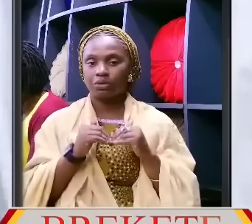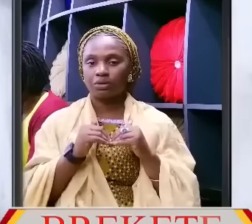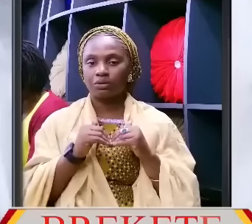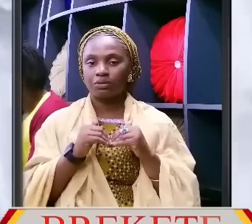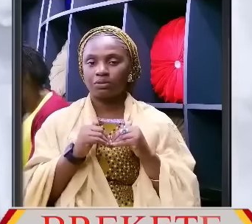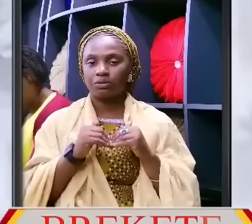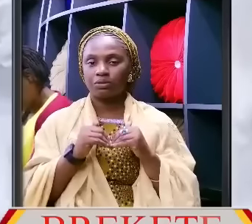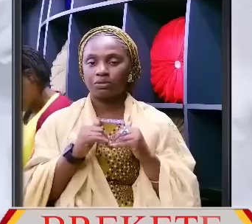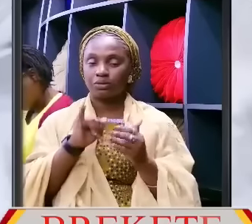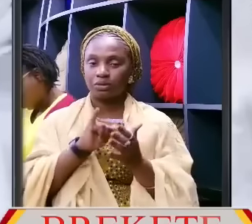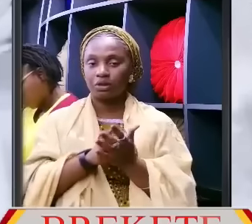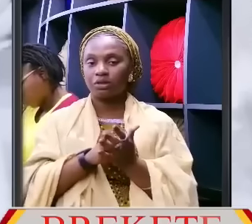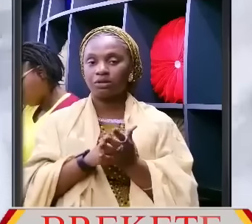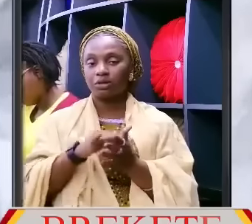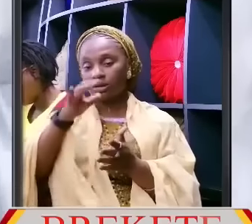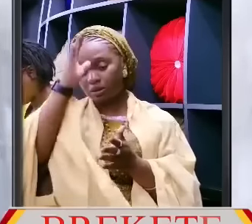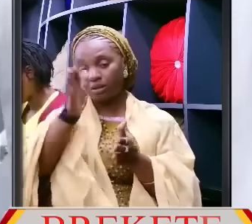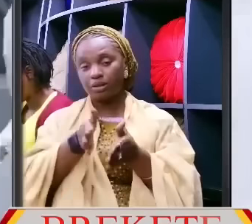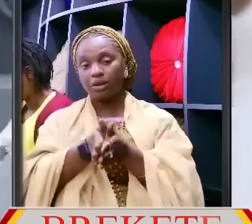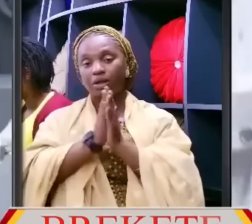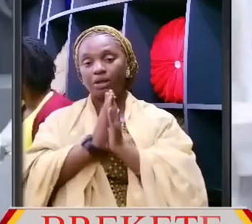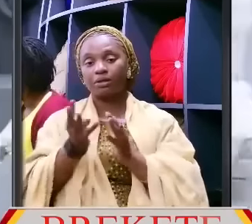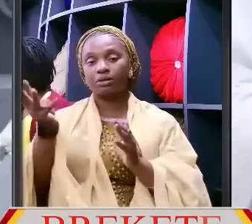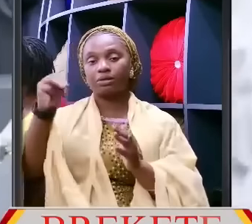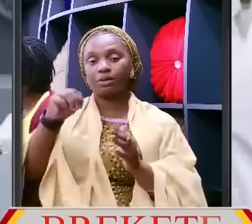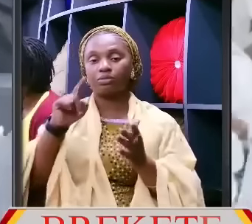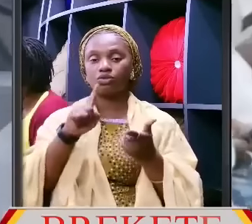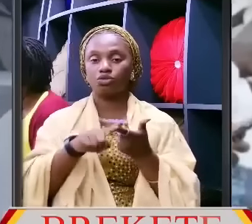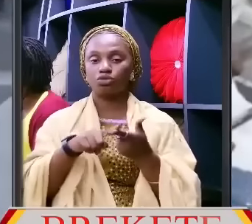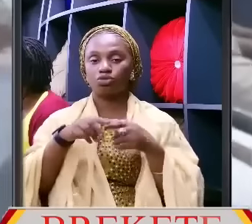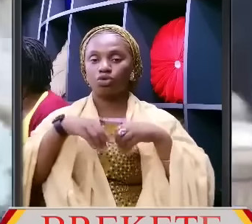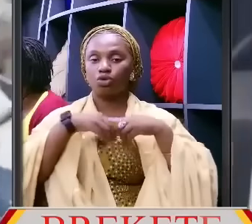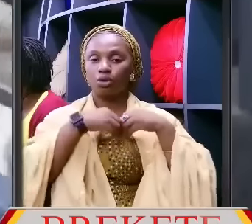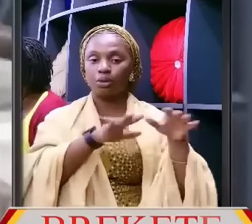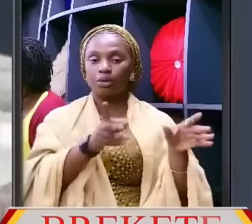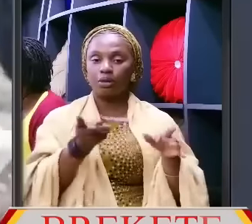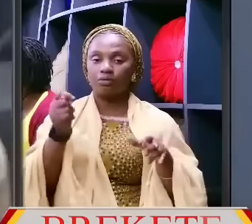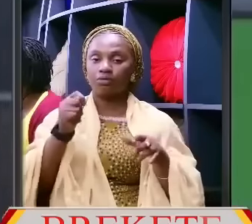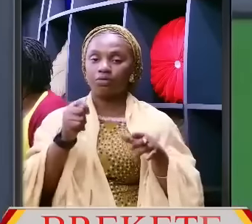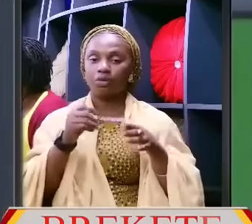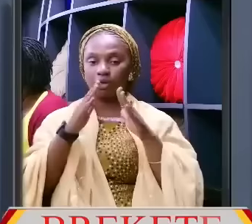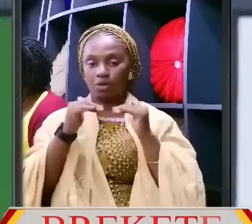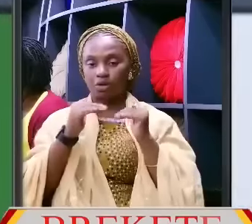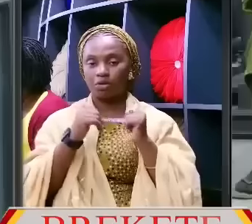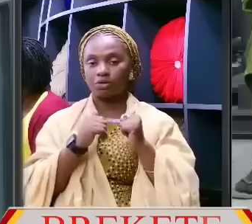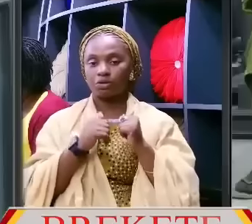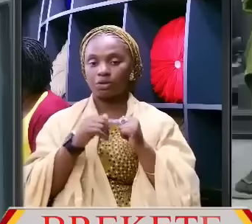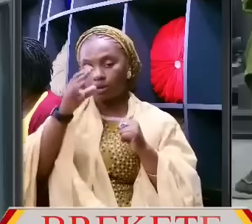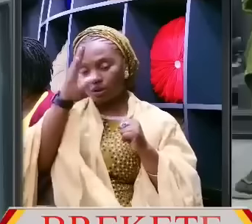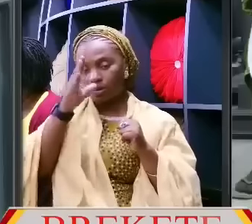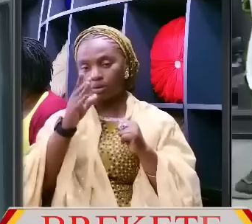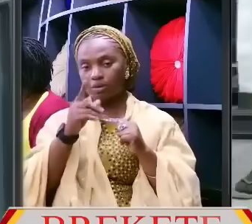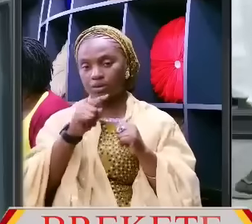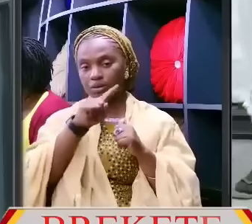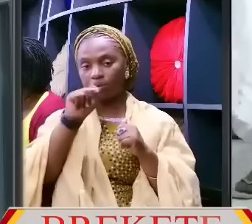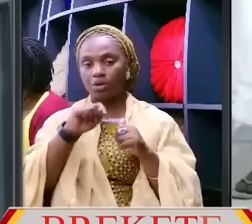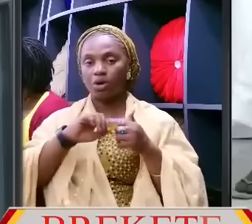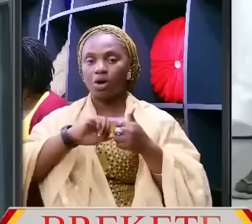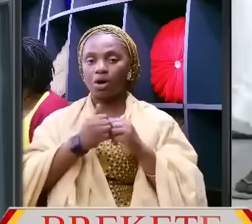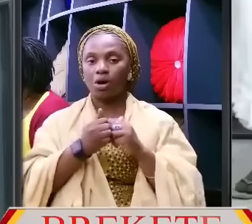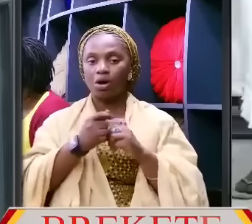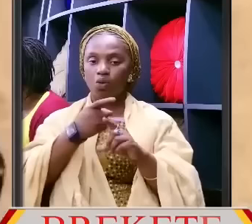them, make them vacate the house. We go give them, Daddy Atahiru, yeah. How long you go give them to pack